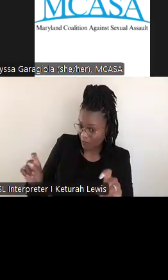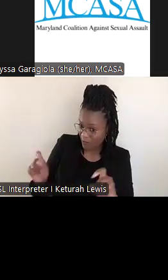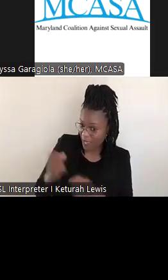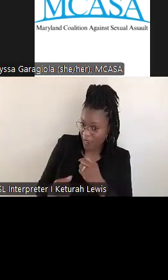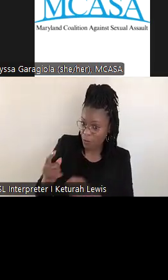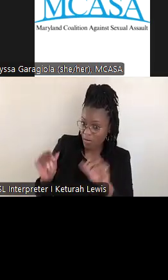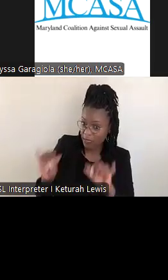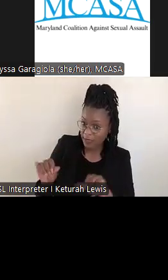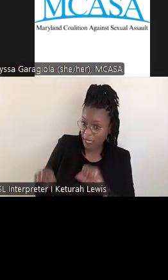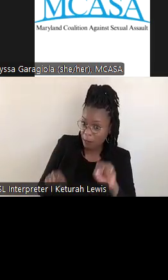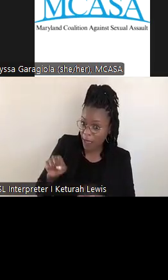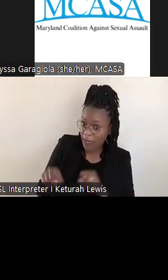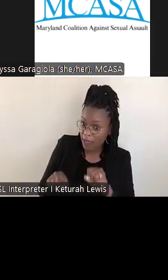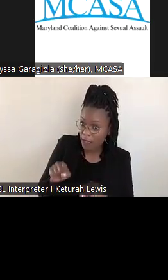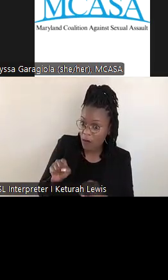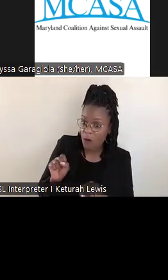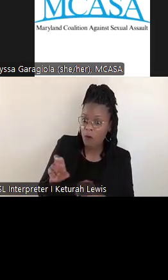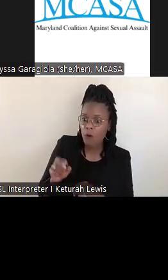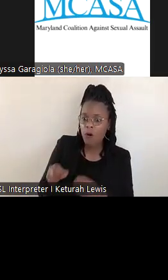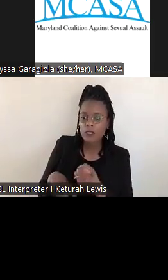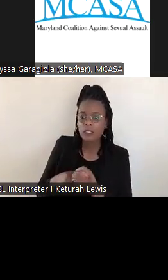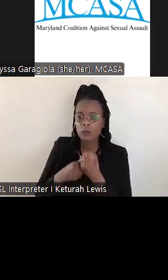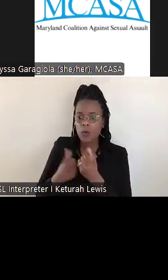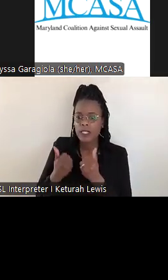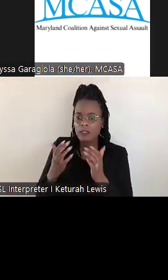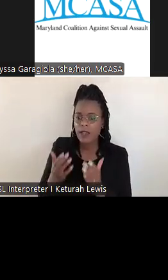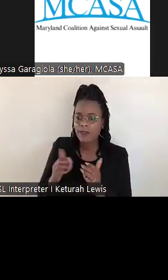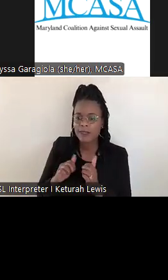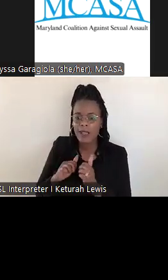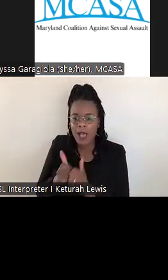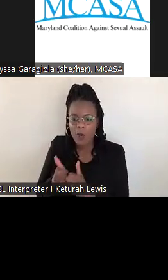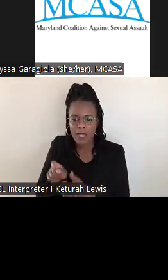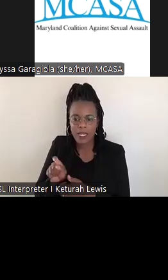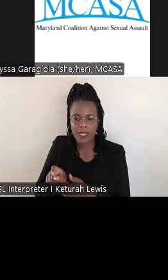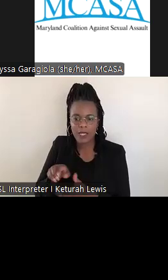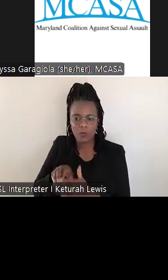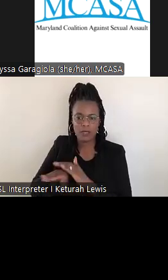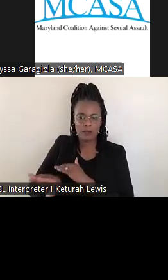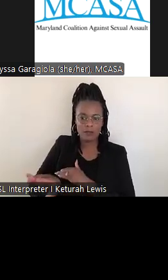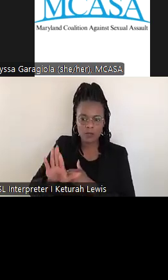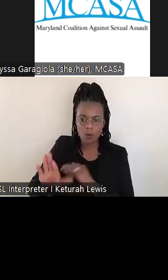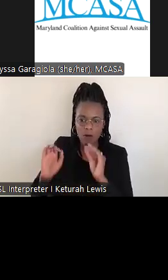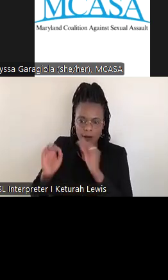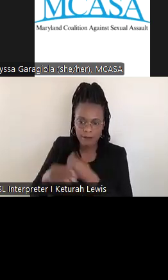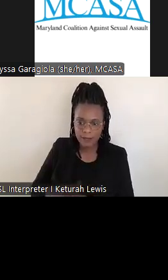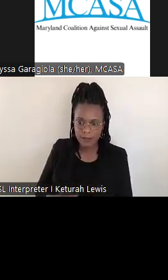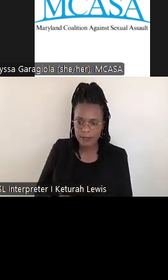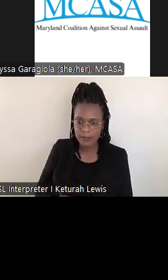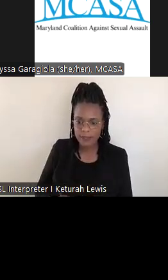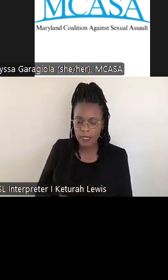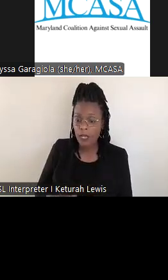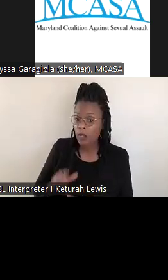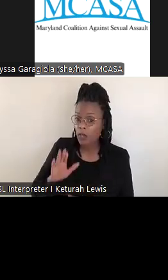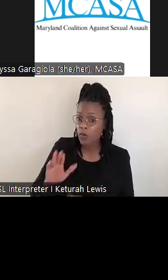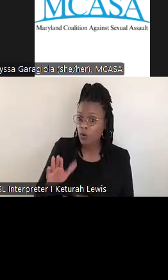you serving survivors the way they need to be served when they come in your door? So when you think about, are your services equitable, or